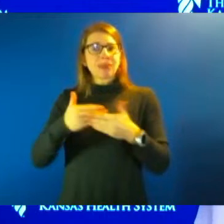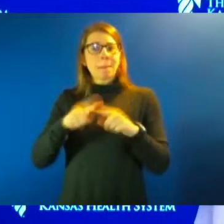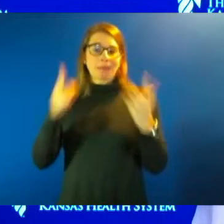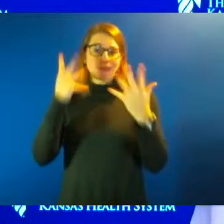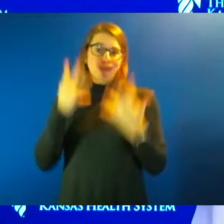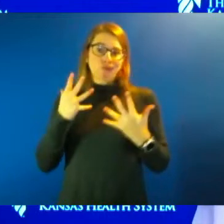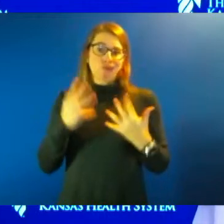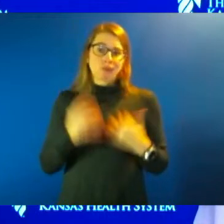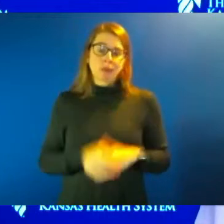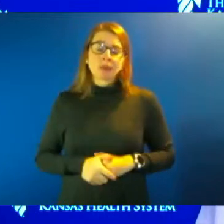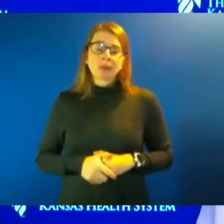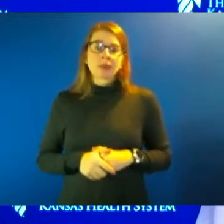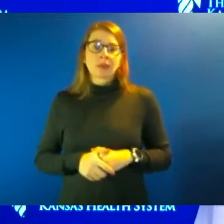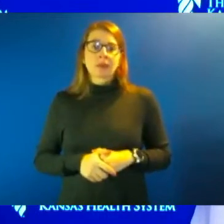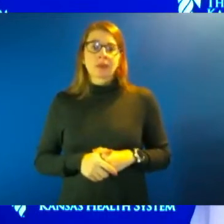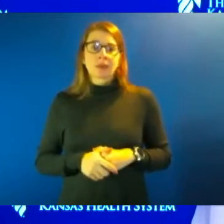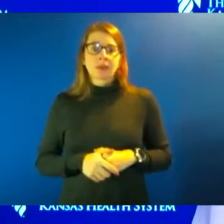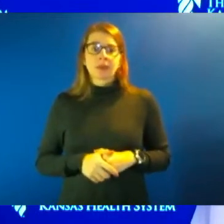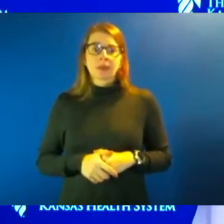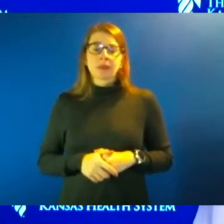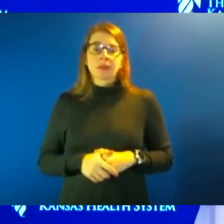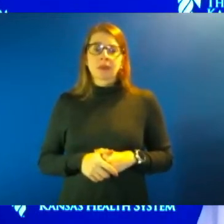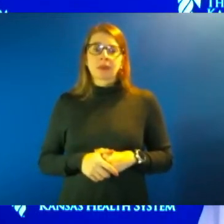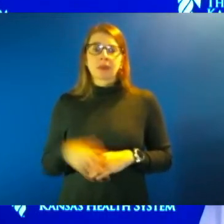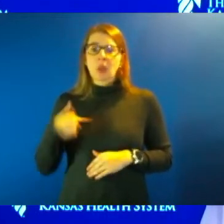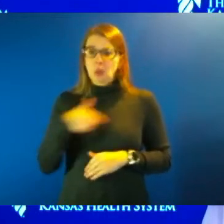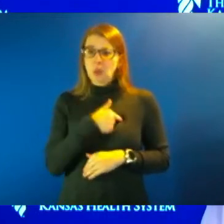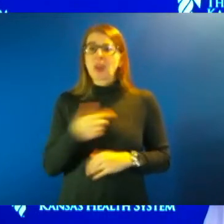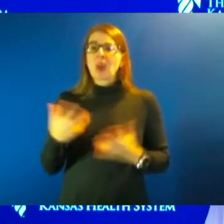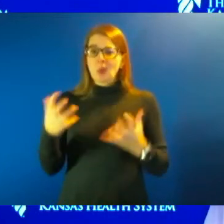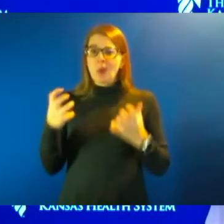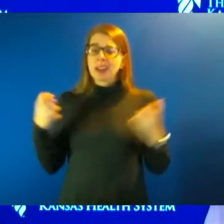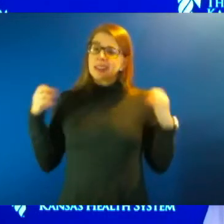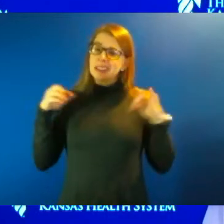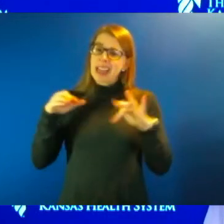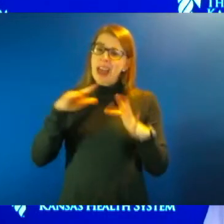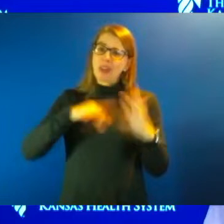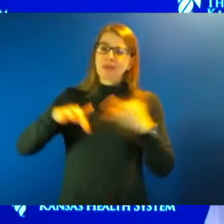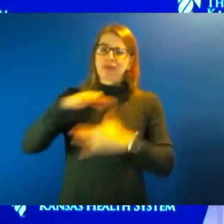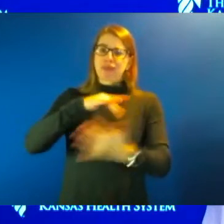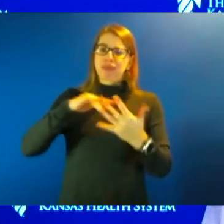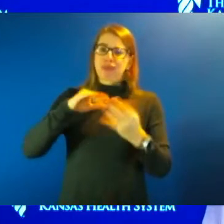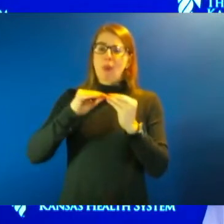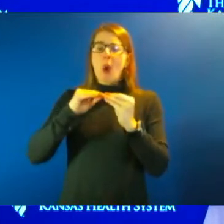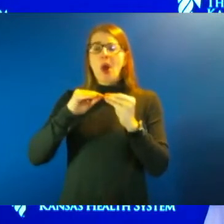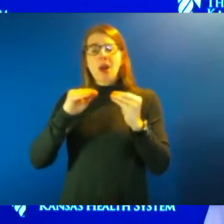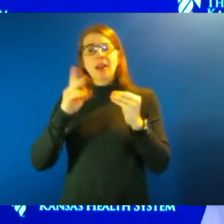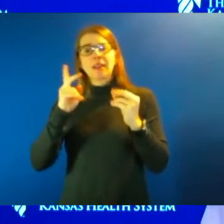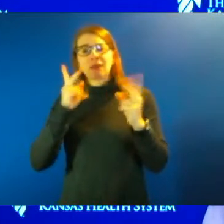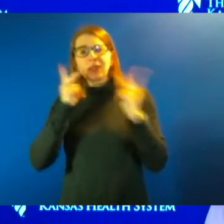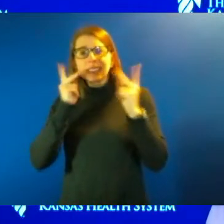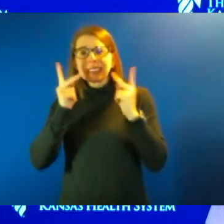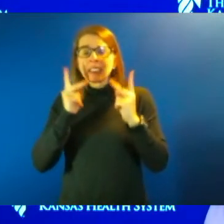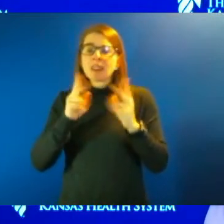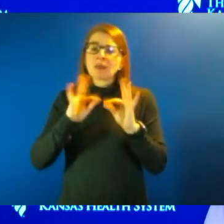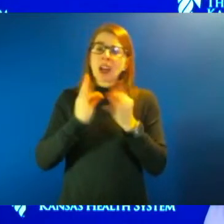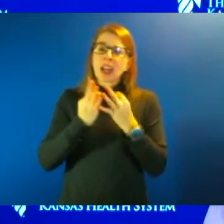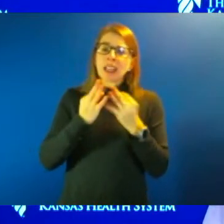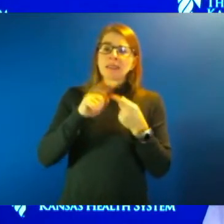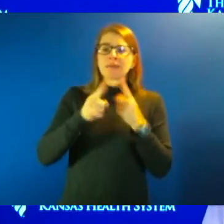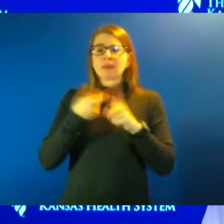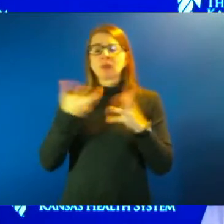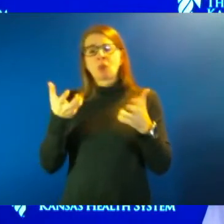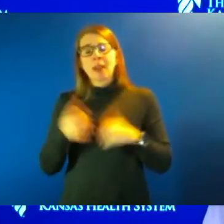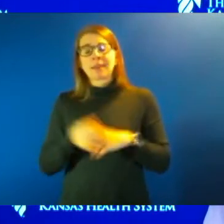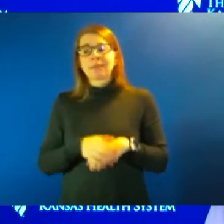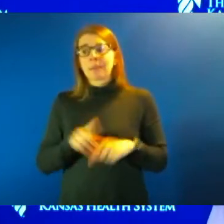coming at a time now where we are wanting to gather more and see friends more in those high-risk situations. But, you